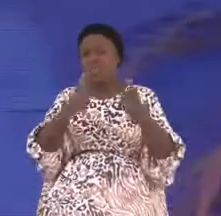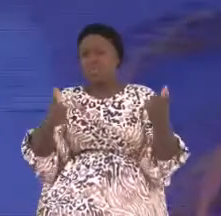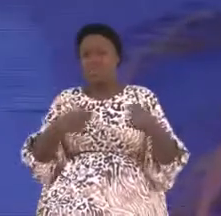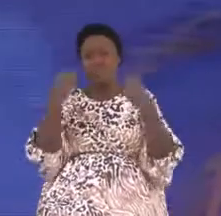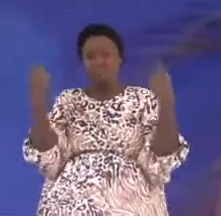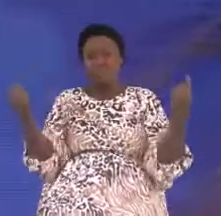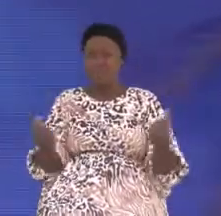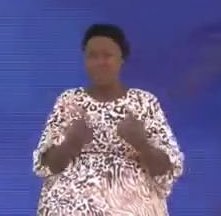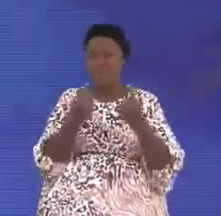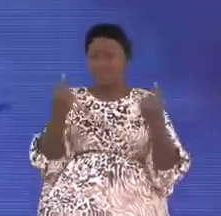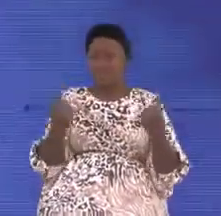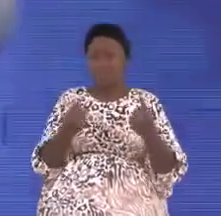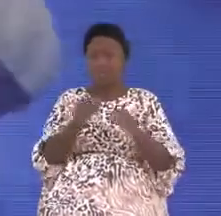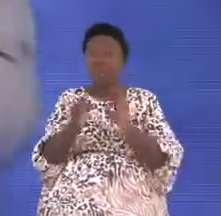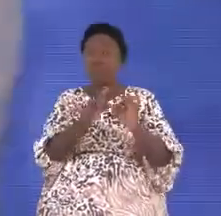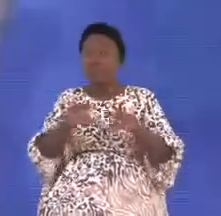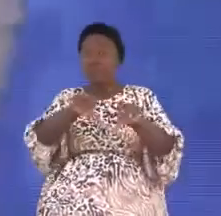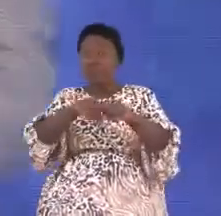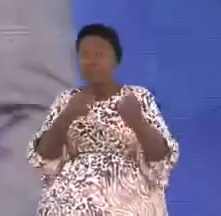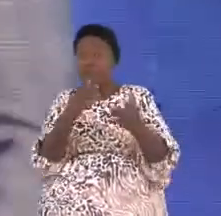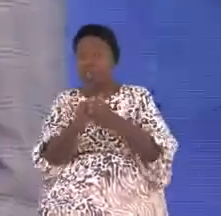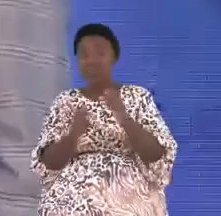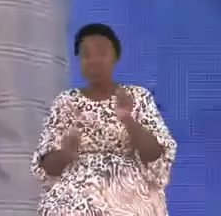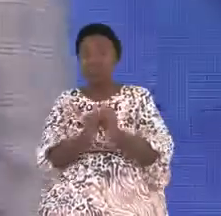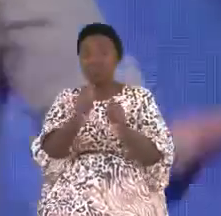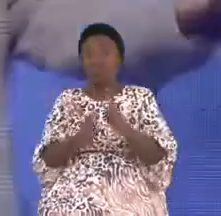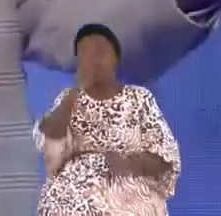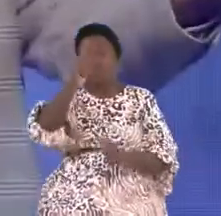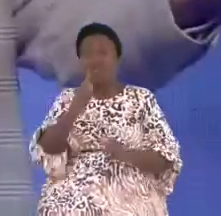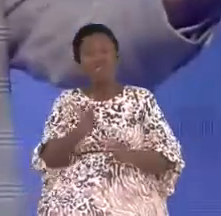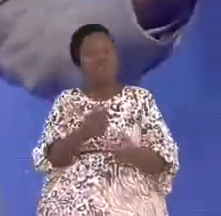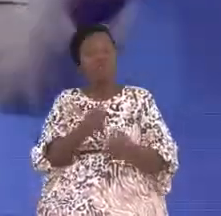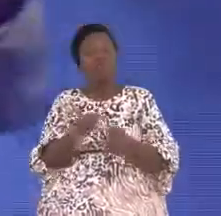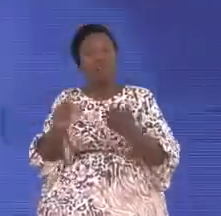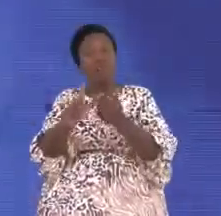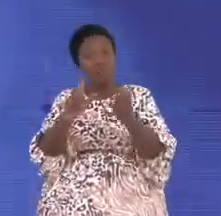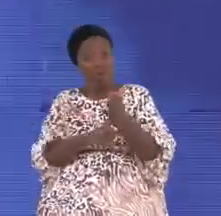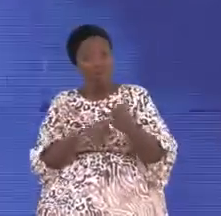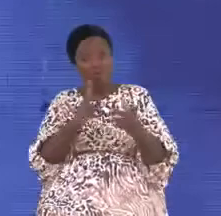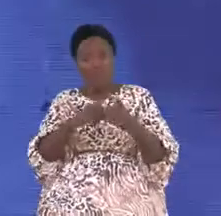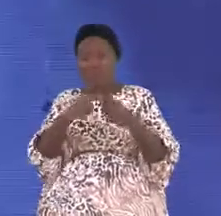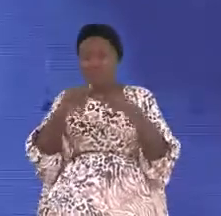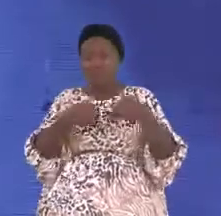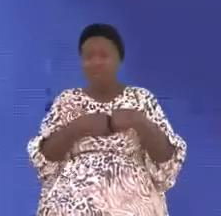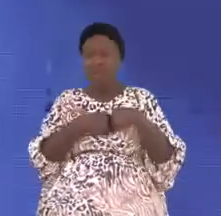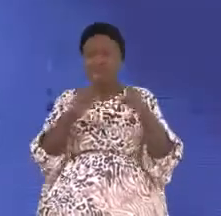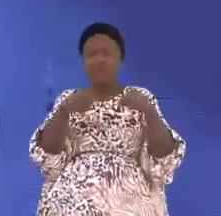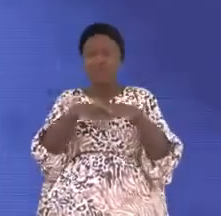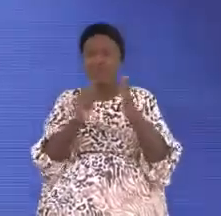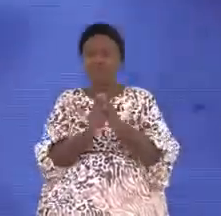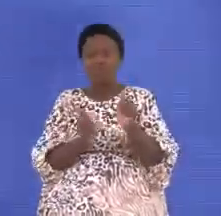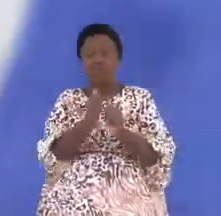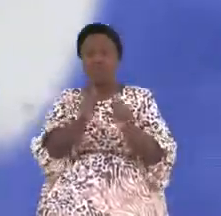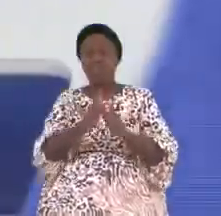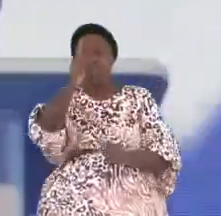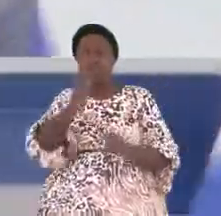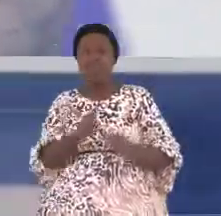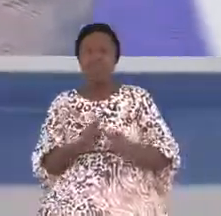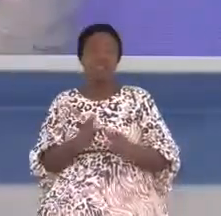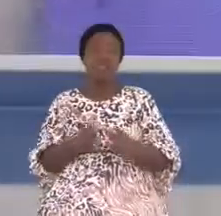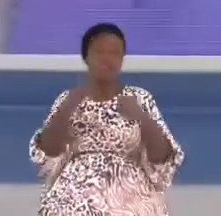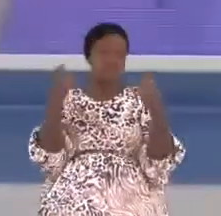if you break the greatest law that you have committed the greatest sin now they